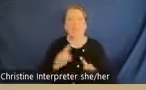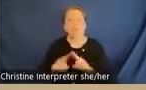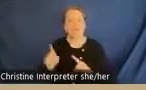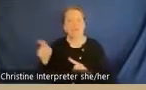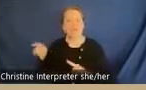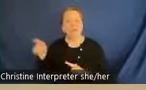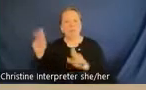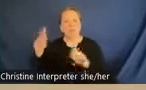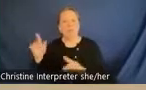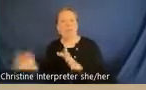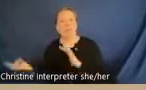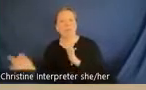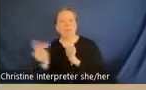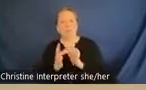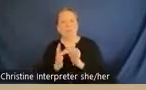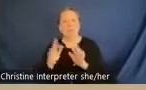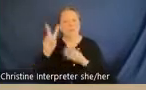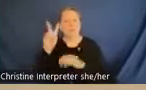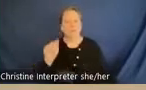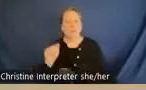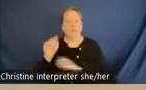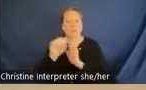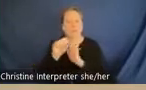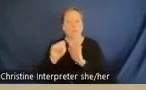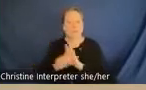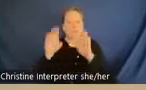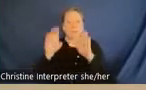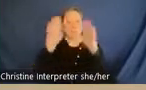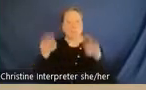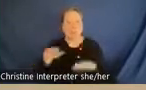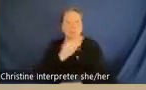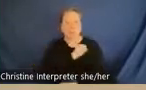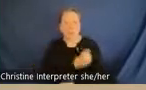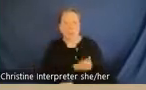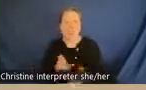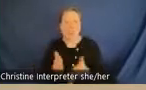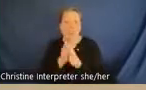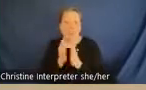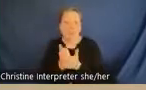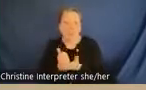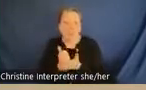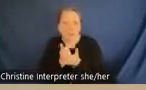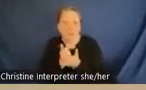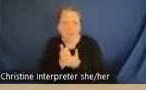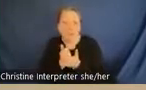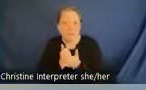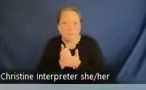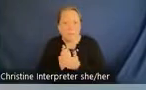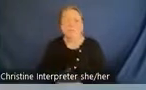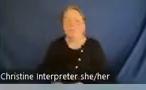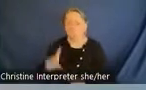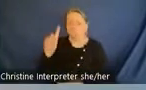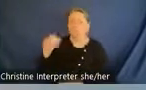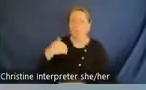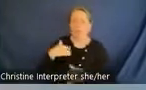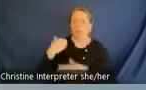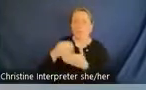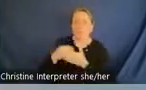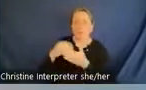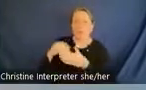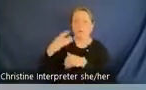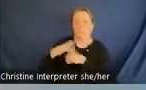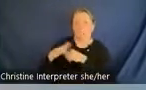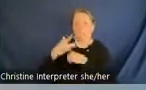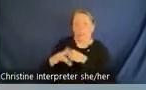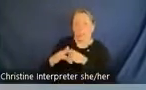they should call the Vermont State Housing Authority and ask for help through that system. There's money available through what's